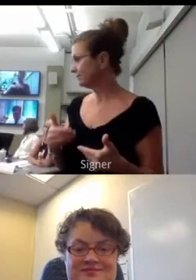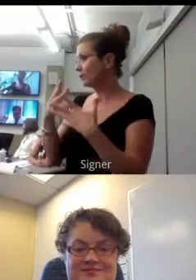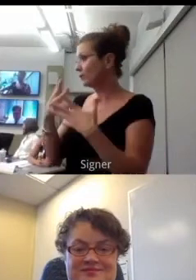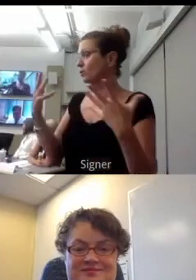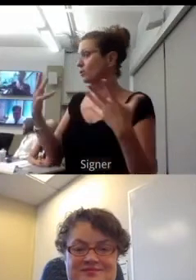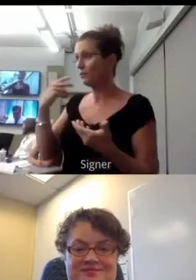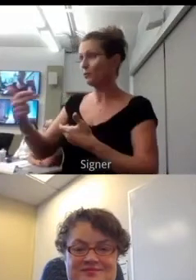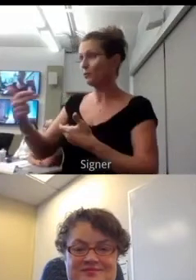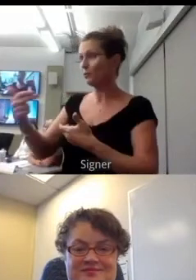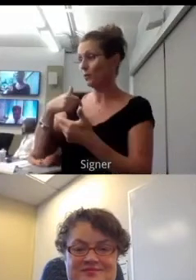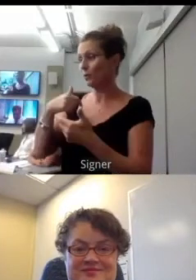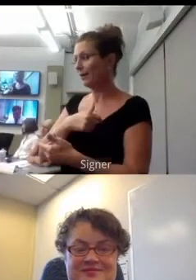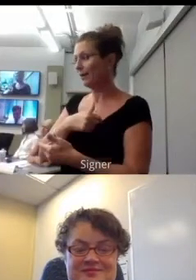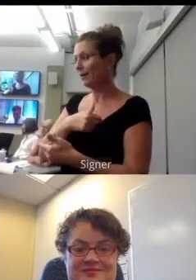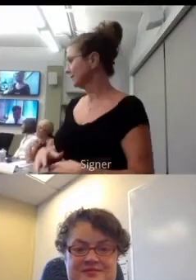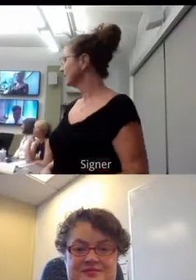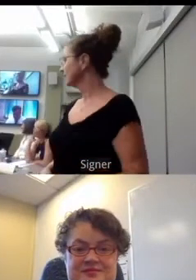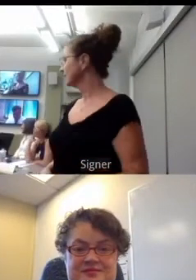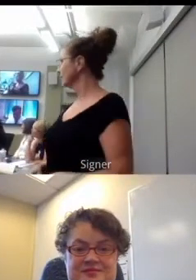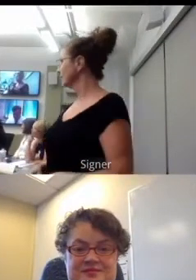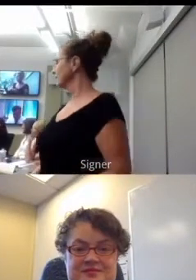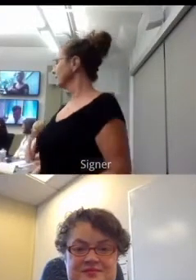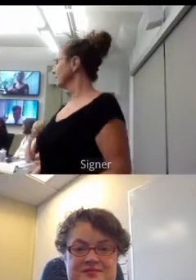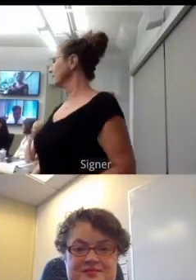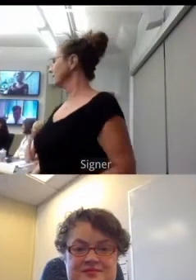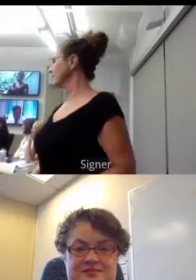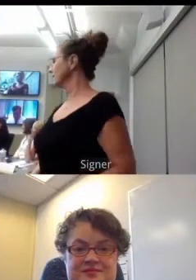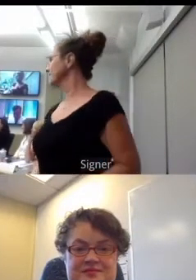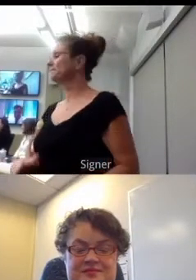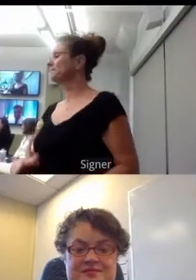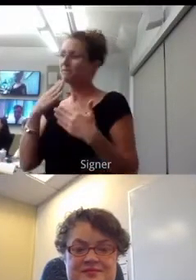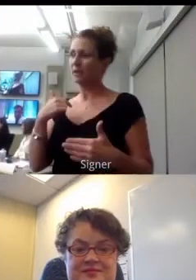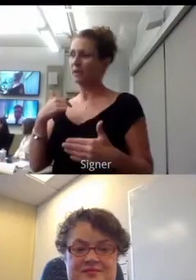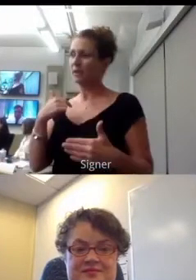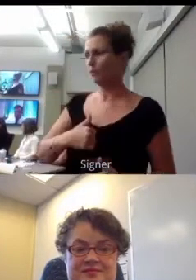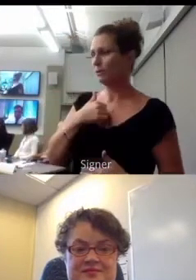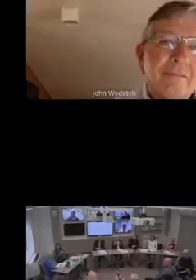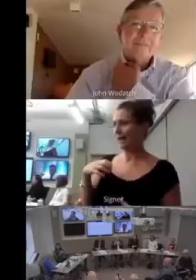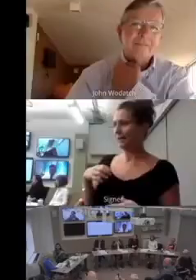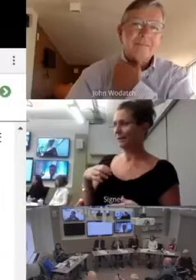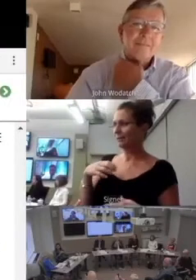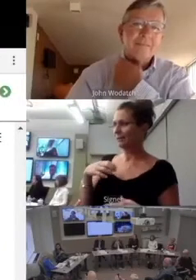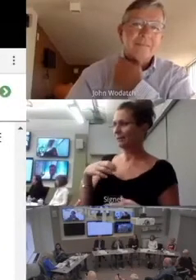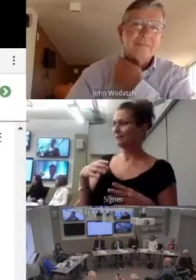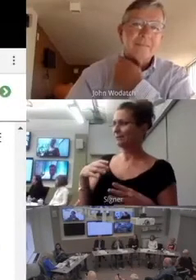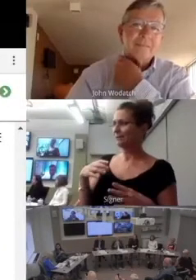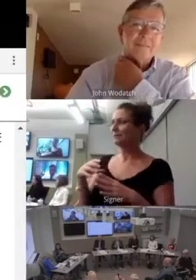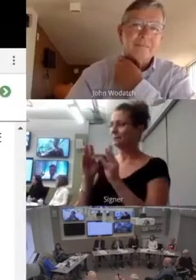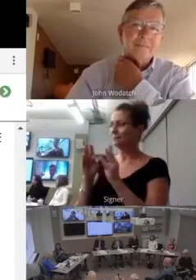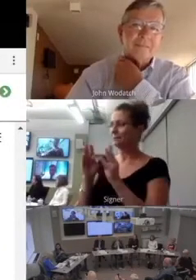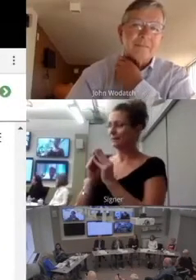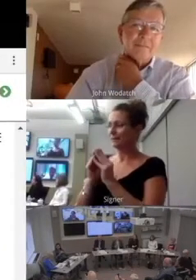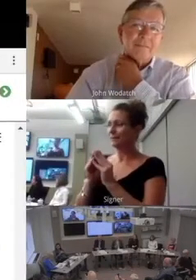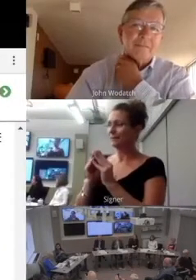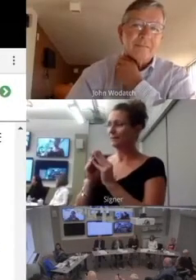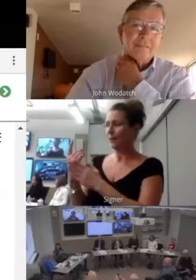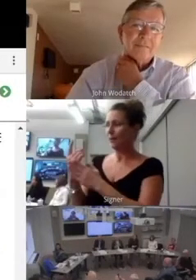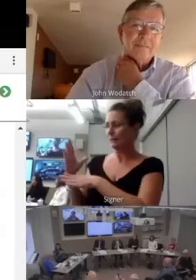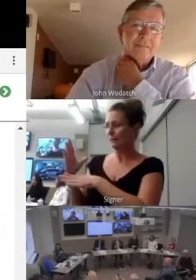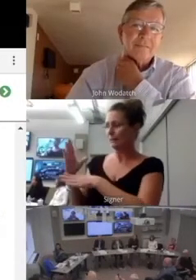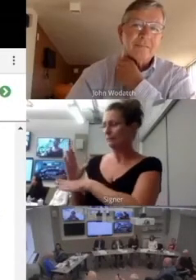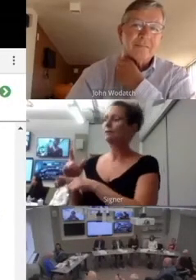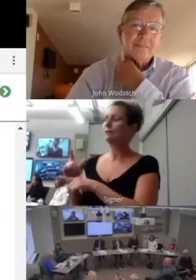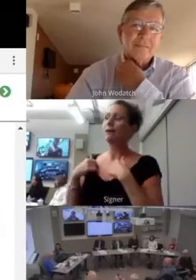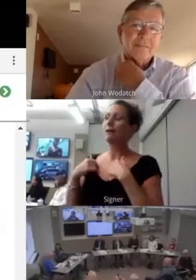thank you. I apologize. I had a cabinet committee meeting that took me away for the first hour, so I'm here. Thrilled to be here.